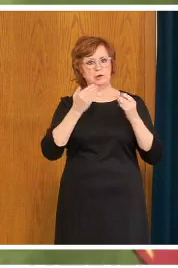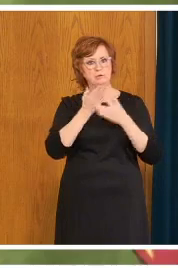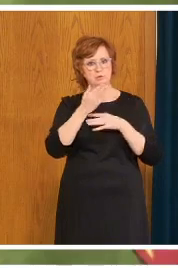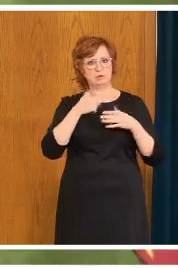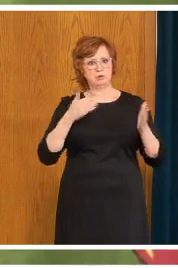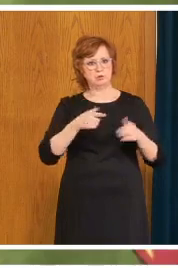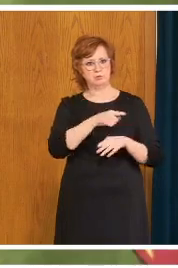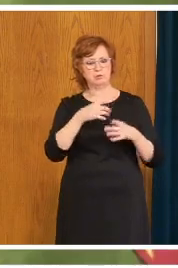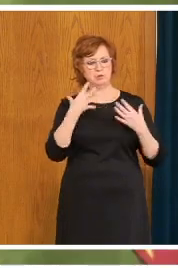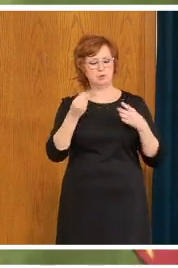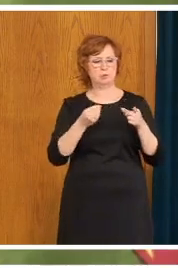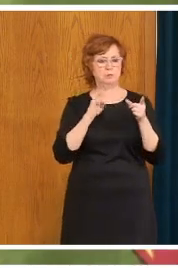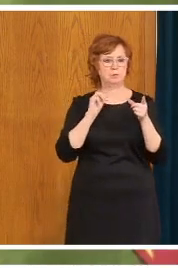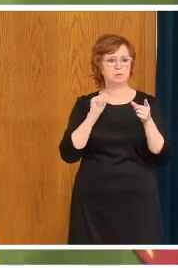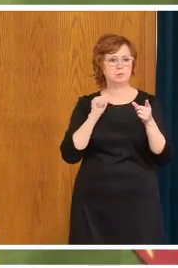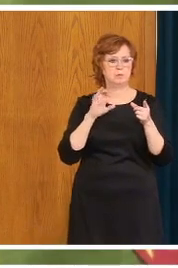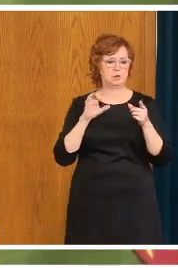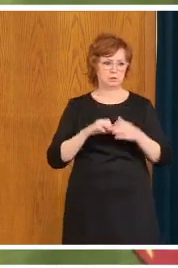Mark?